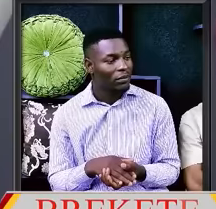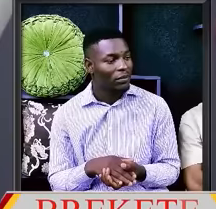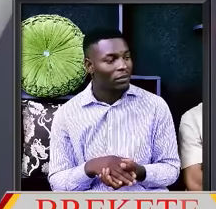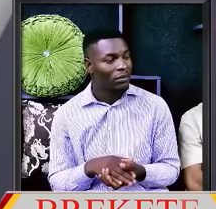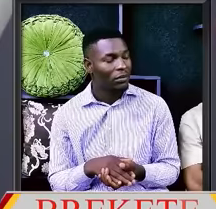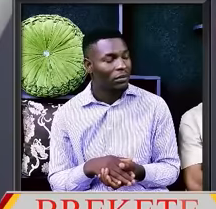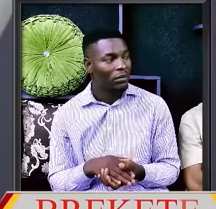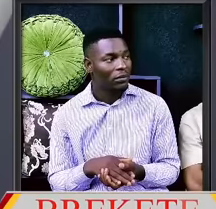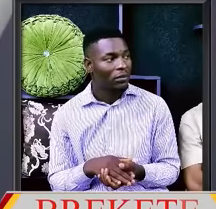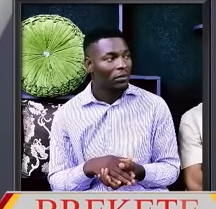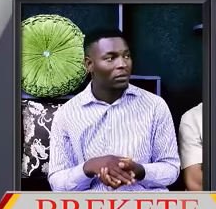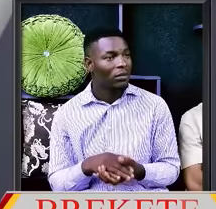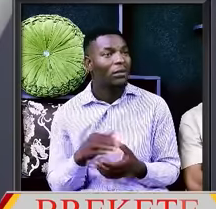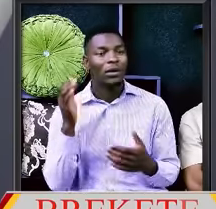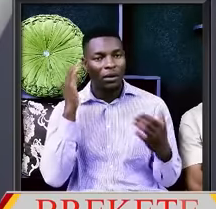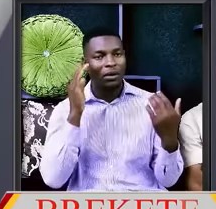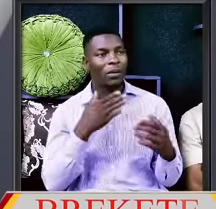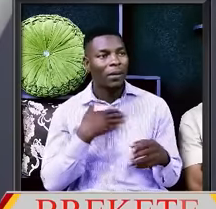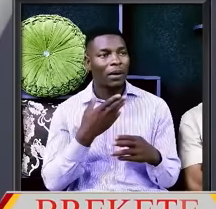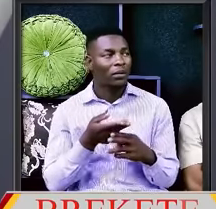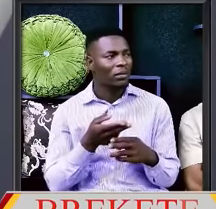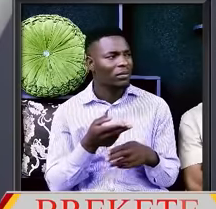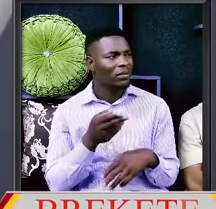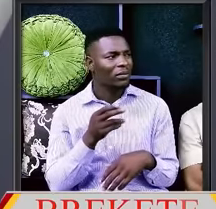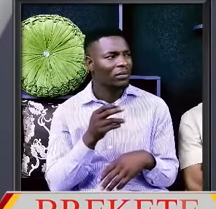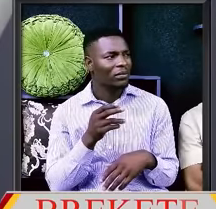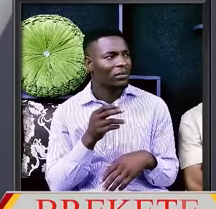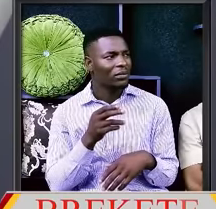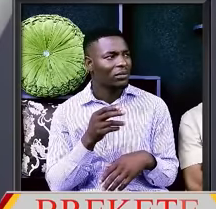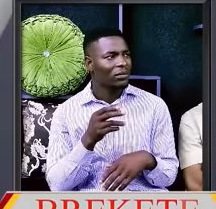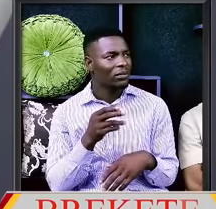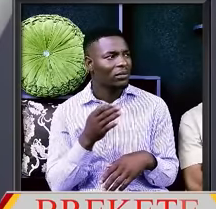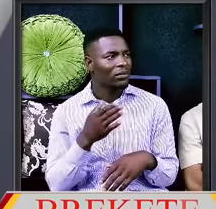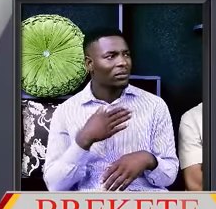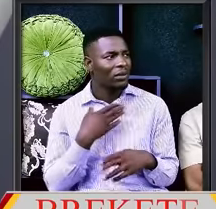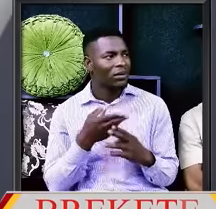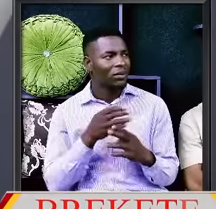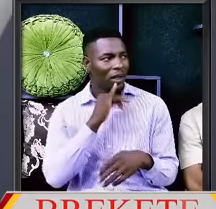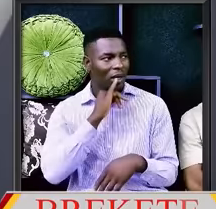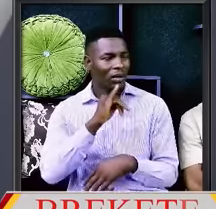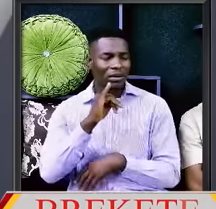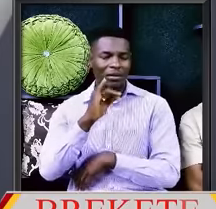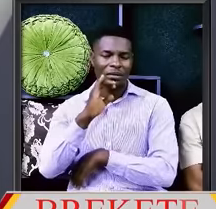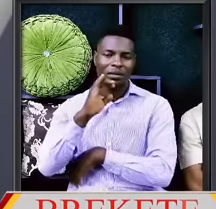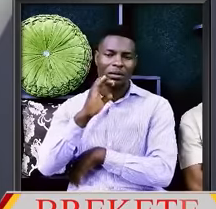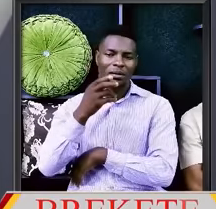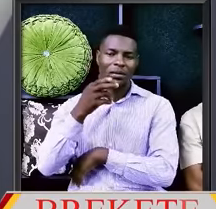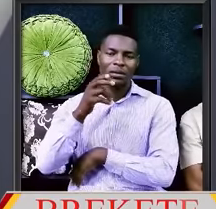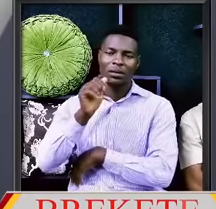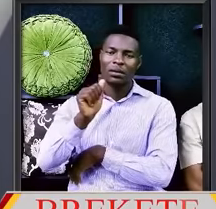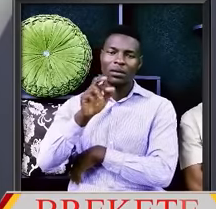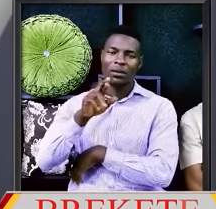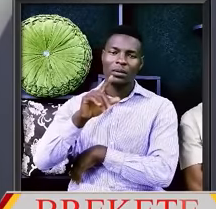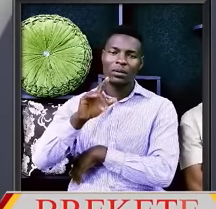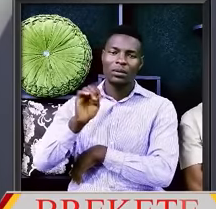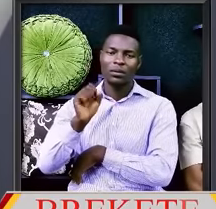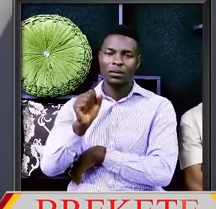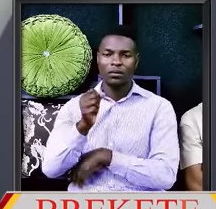Hello, sir. My name is Charles. Calling from Austria. My name is Charles. Your name is Charles from Austria.